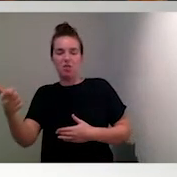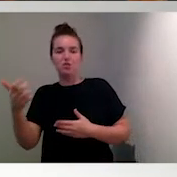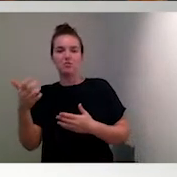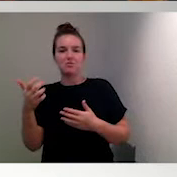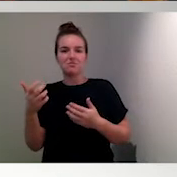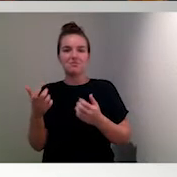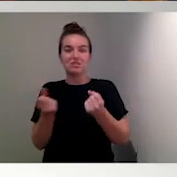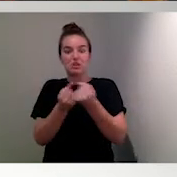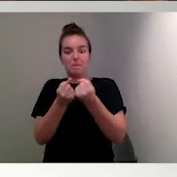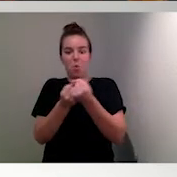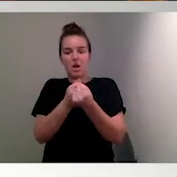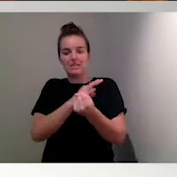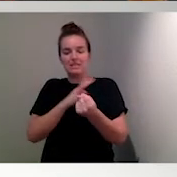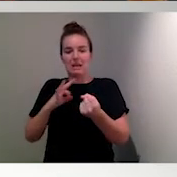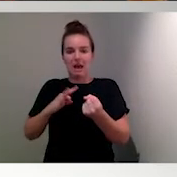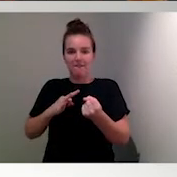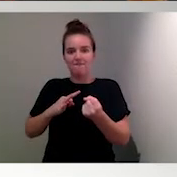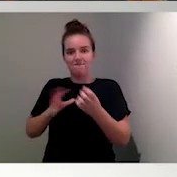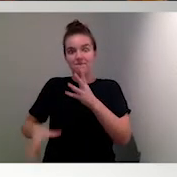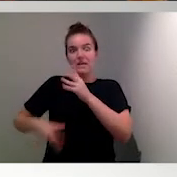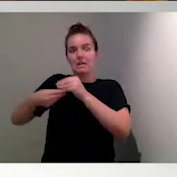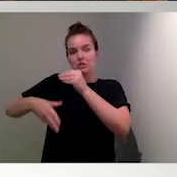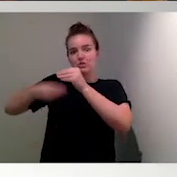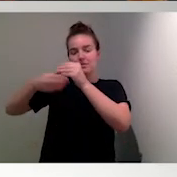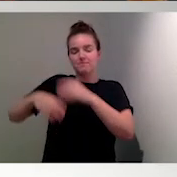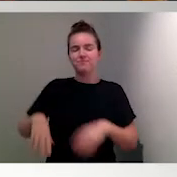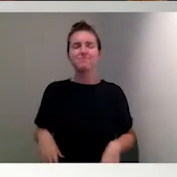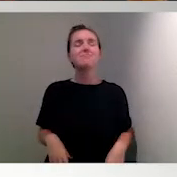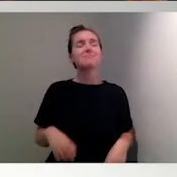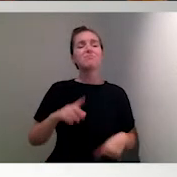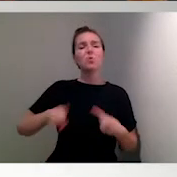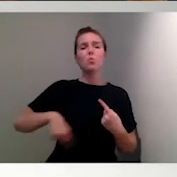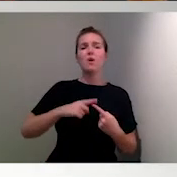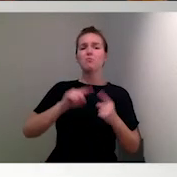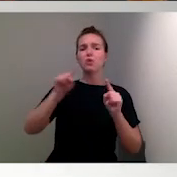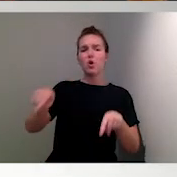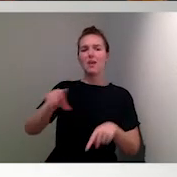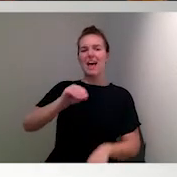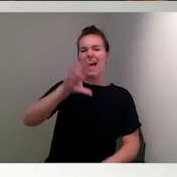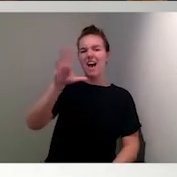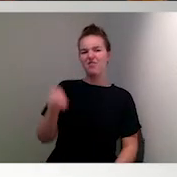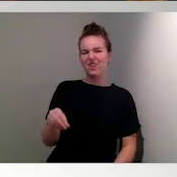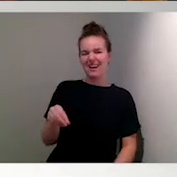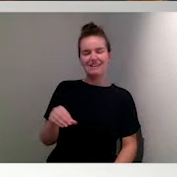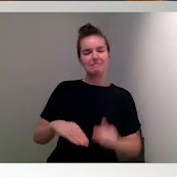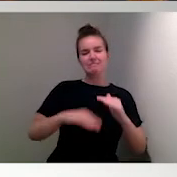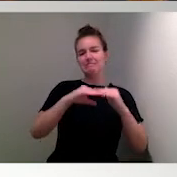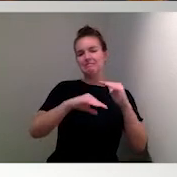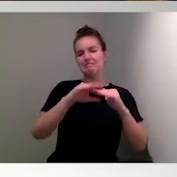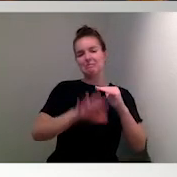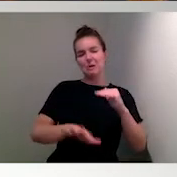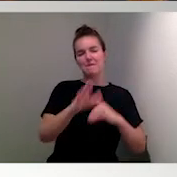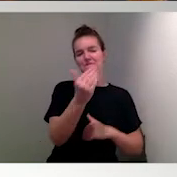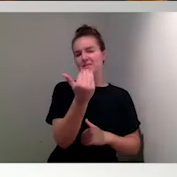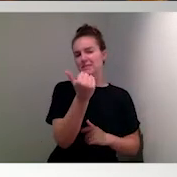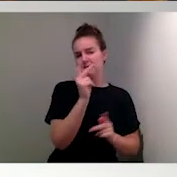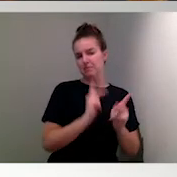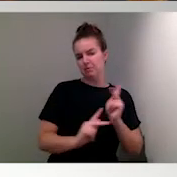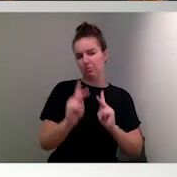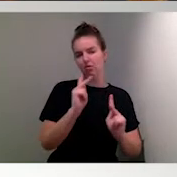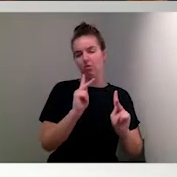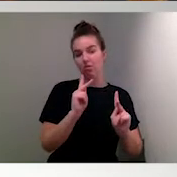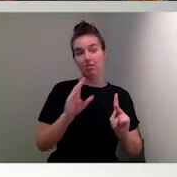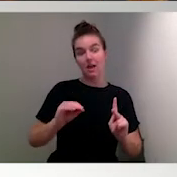varies. When we go to Africa, we really don't want to do more than about 15 people because Africa is very much small